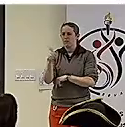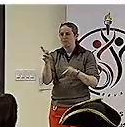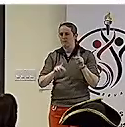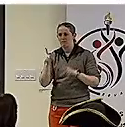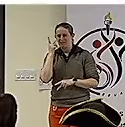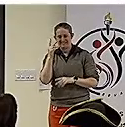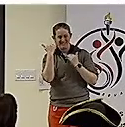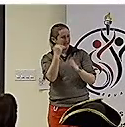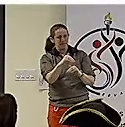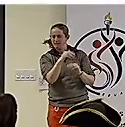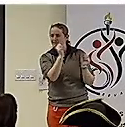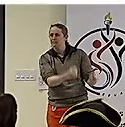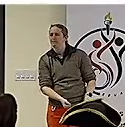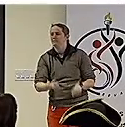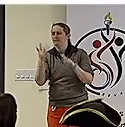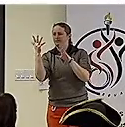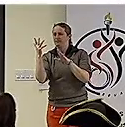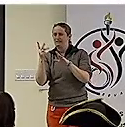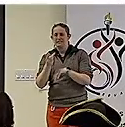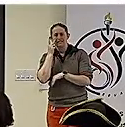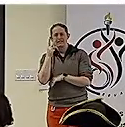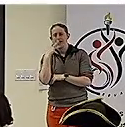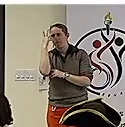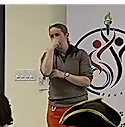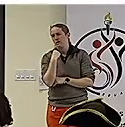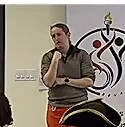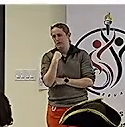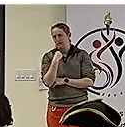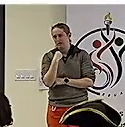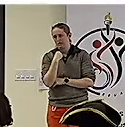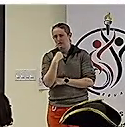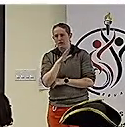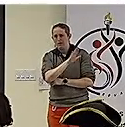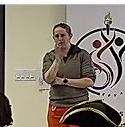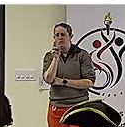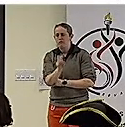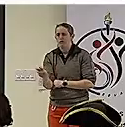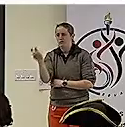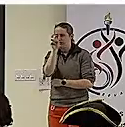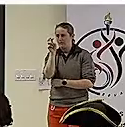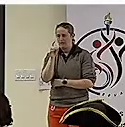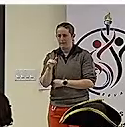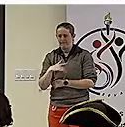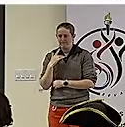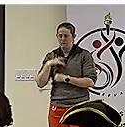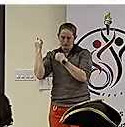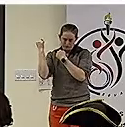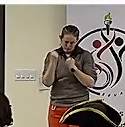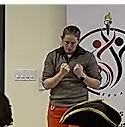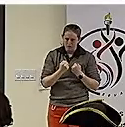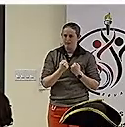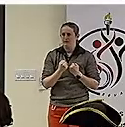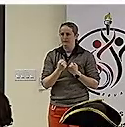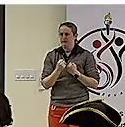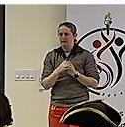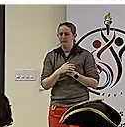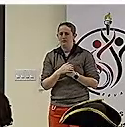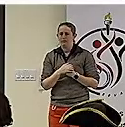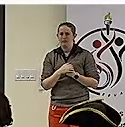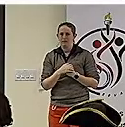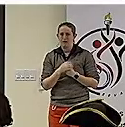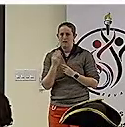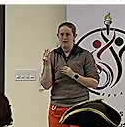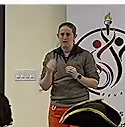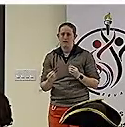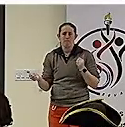find beauty in their own journeys, and discover strength in vulnerability. The toughest battles are given